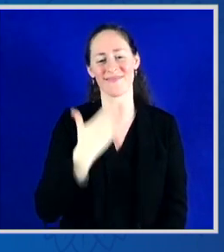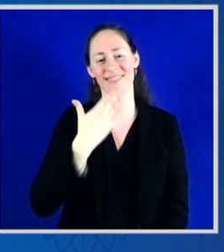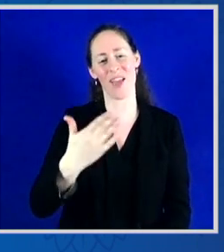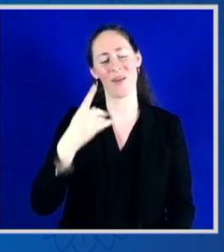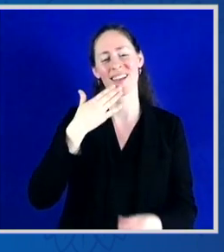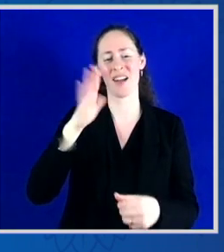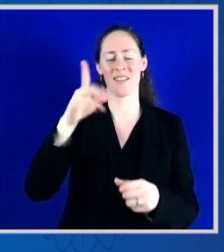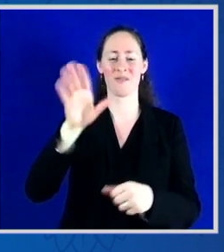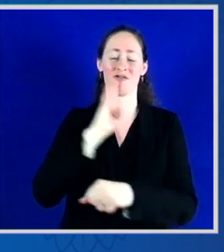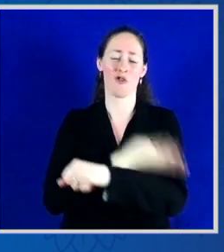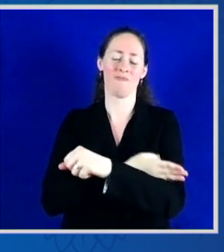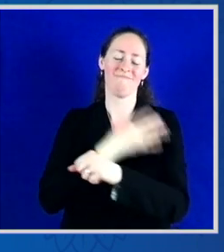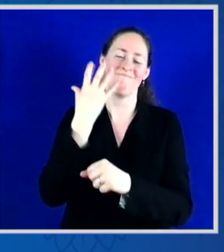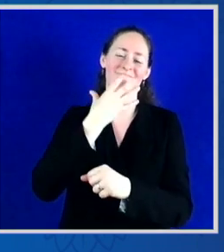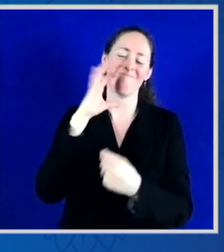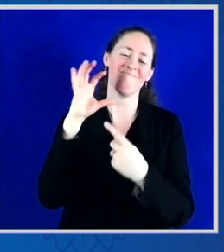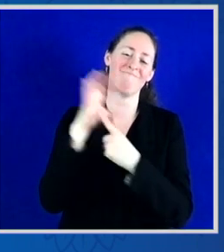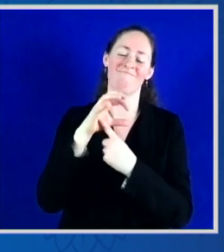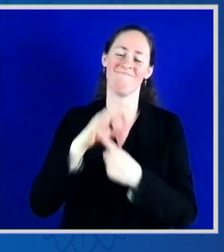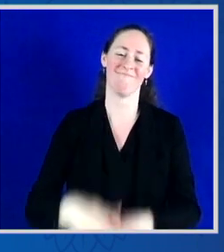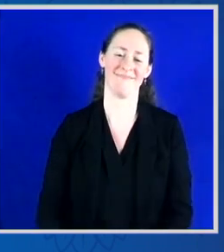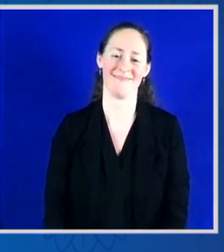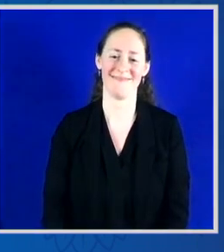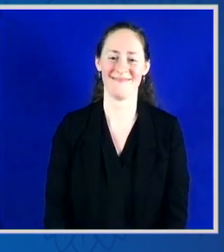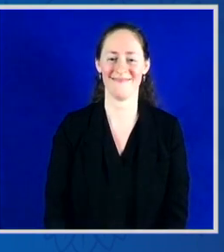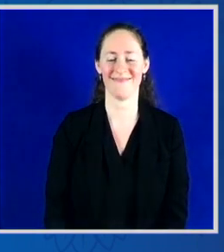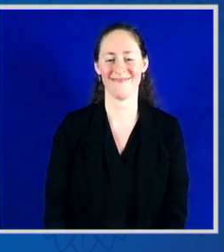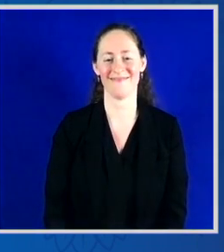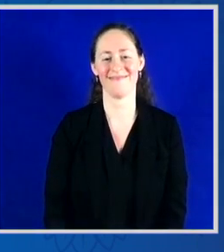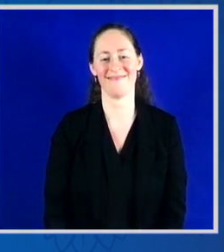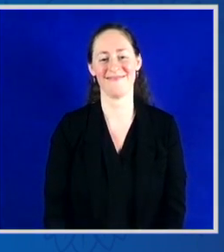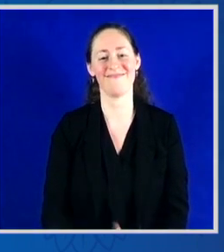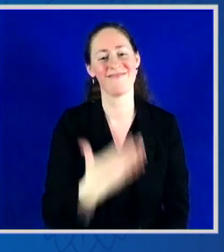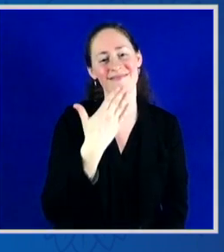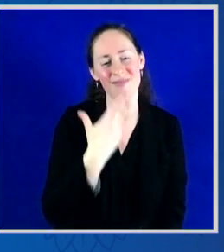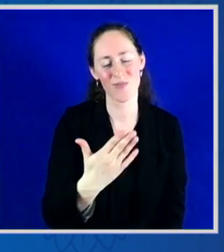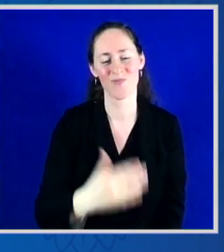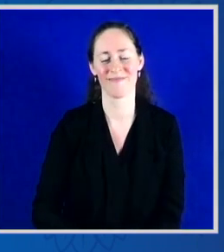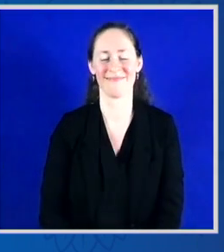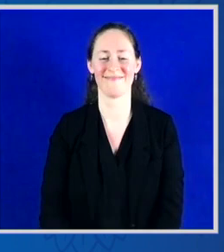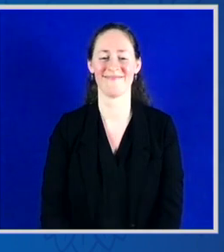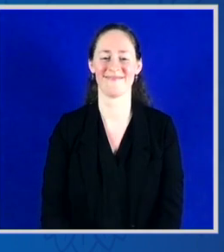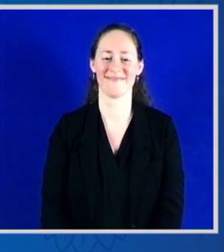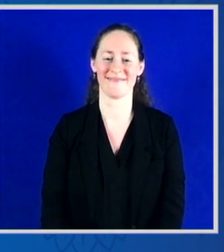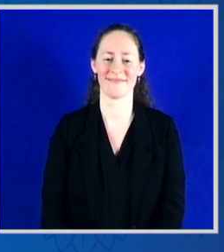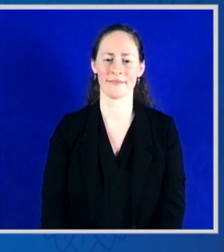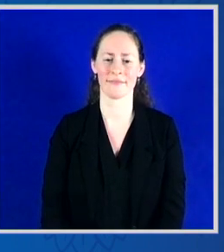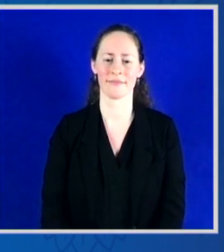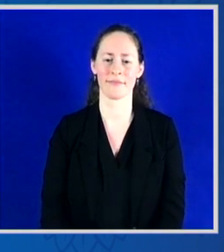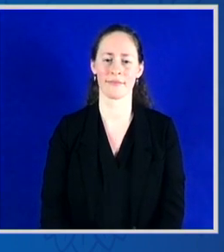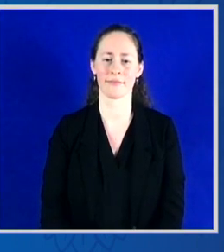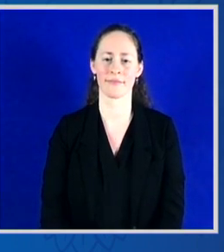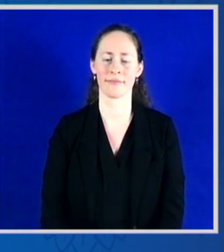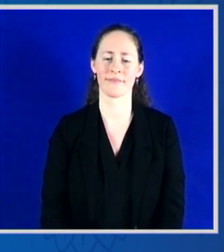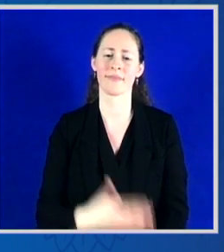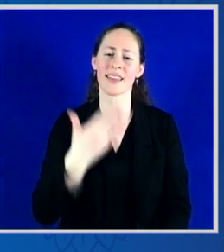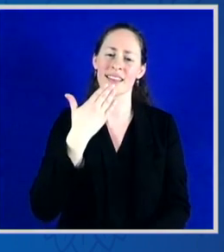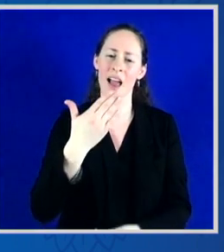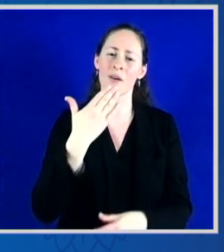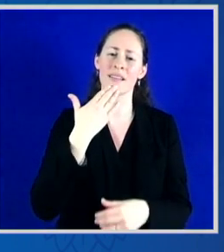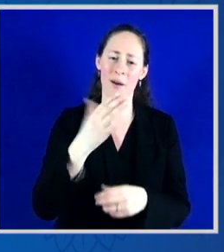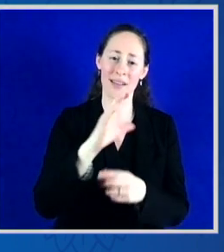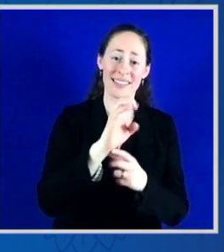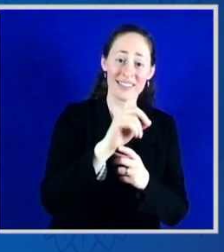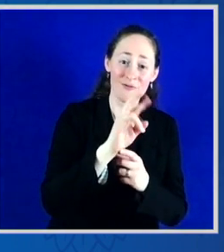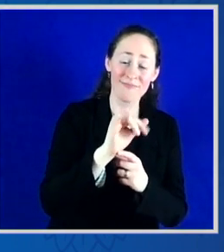much. Thank you. Thank you. Thank you, Stella, and thank you to your mom also. And we'll round it